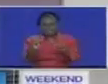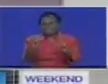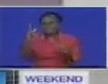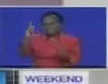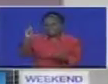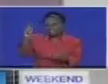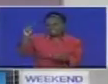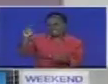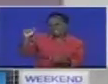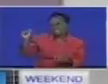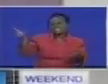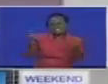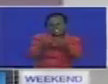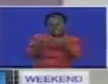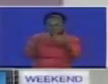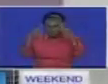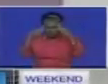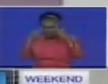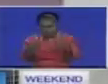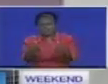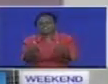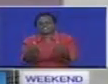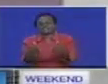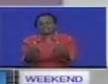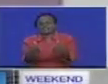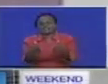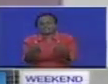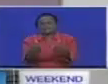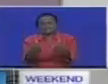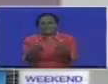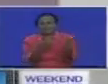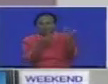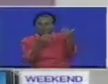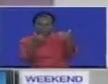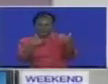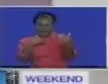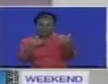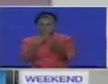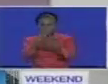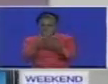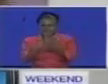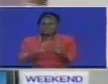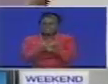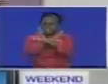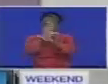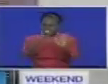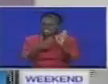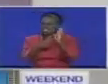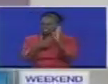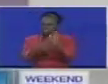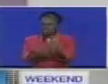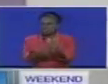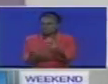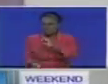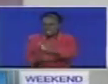the National Alliance Party, which is the ruling party in the country today. And hopefully we'll have some revelations today on the show, as I'm briefed people